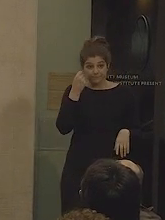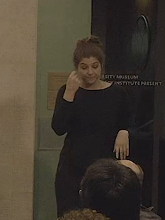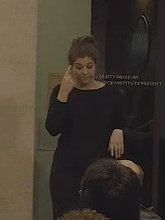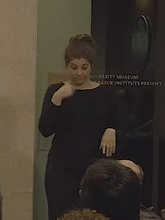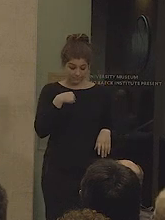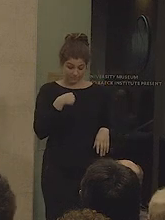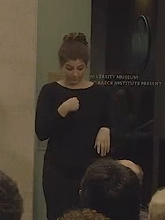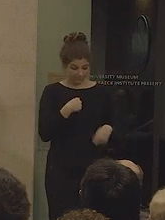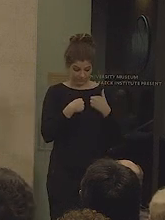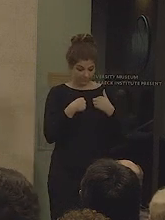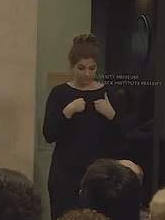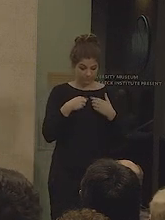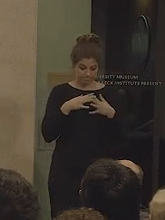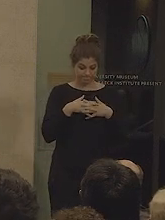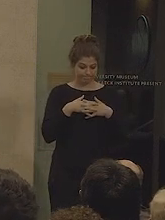I'm very,